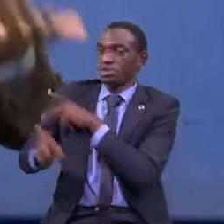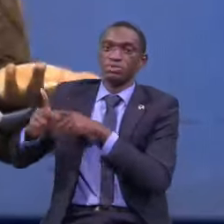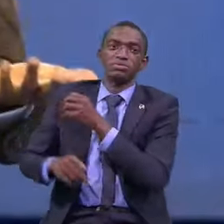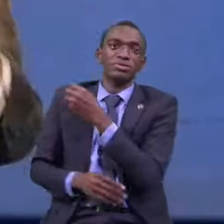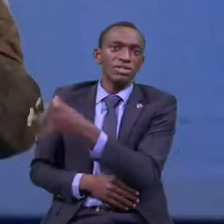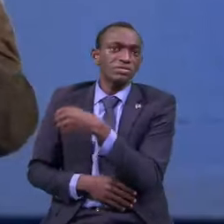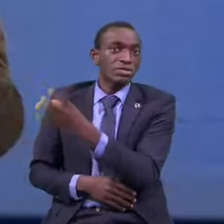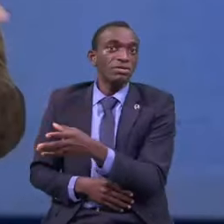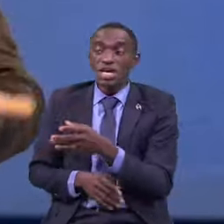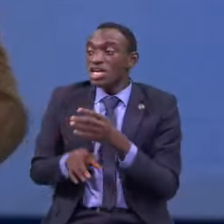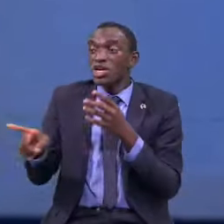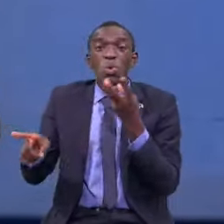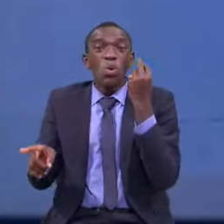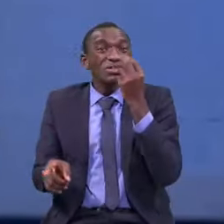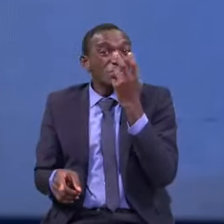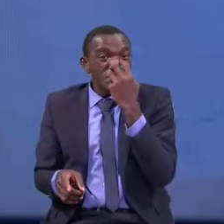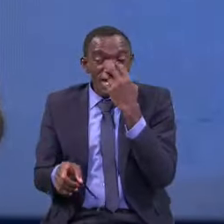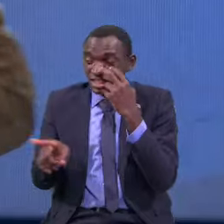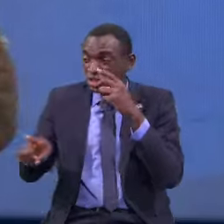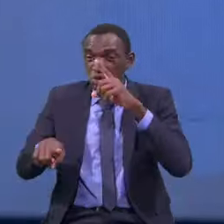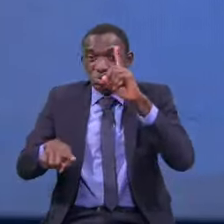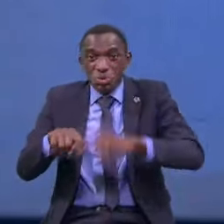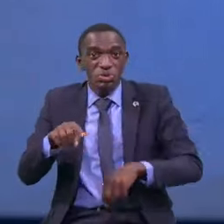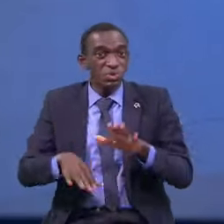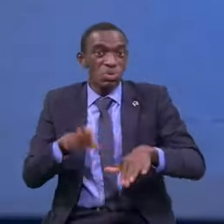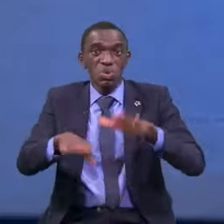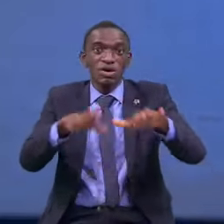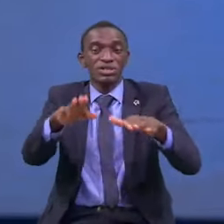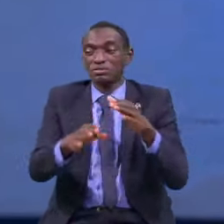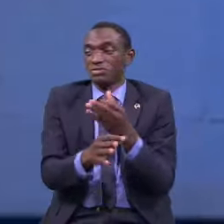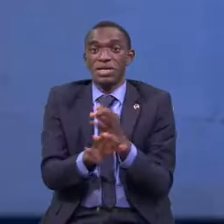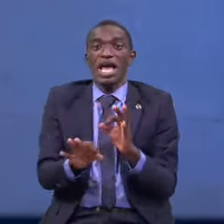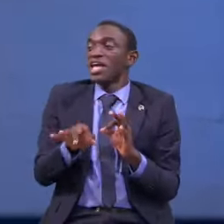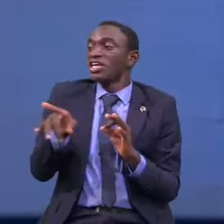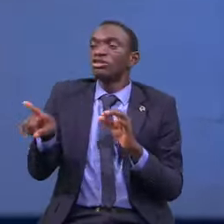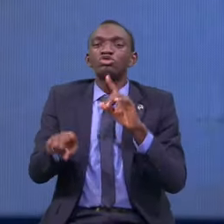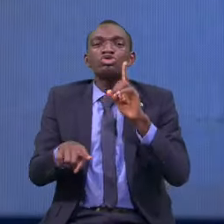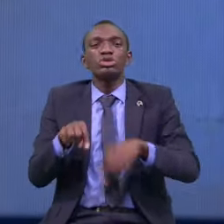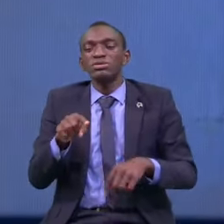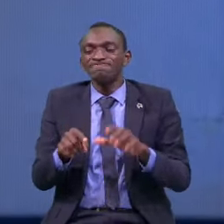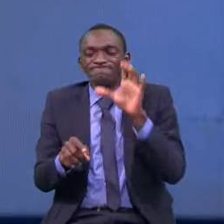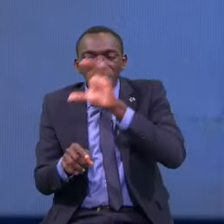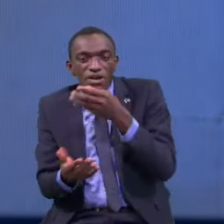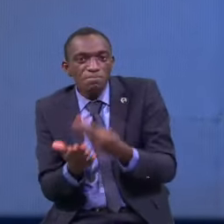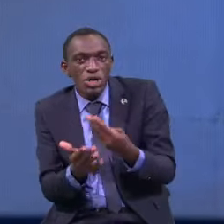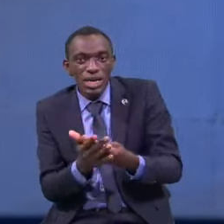He was blind, he could not walk. He could not fend or provide for